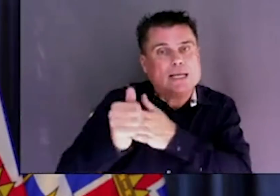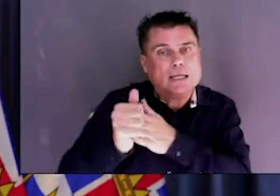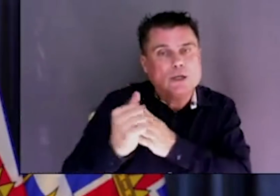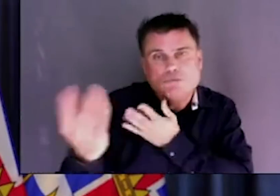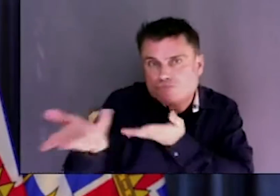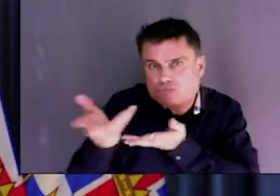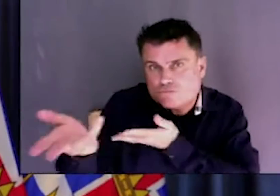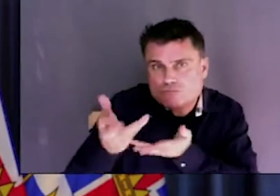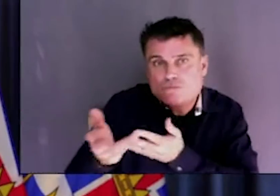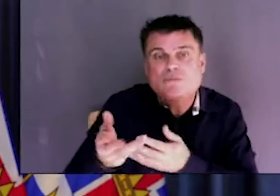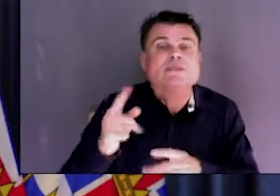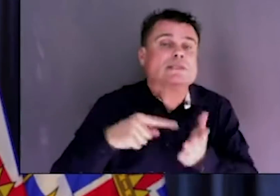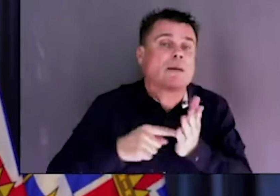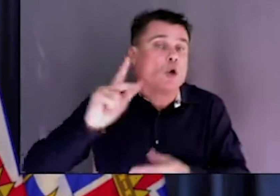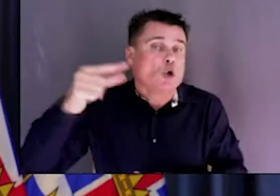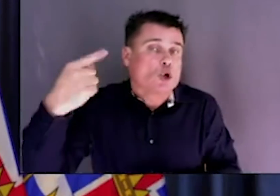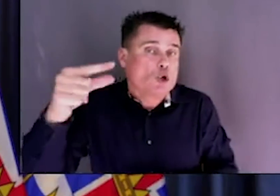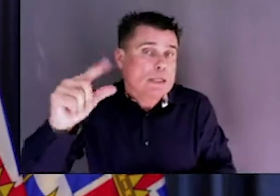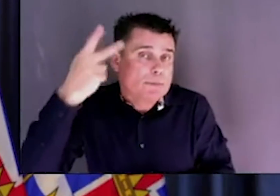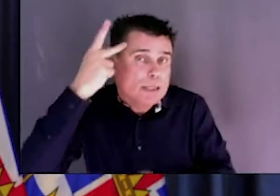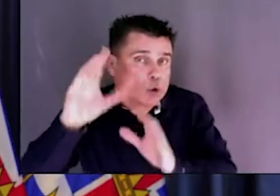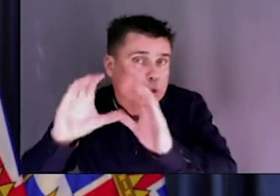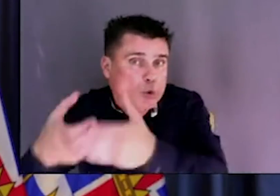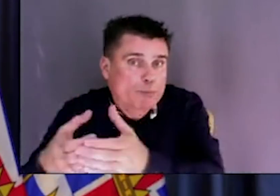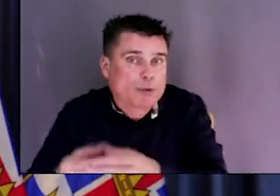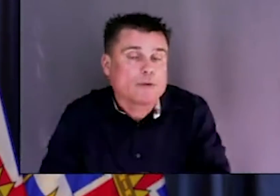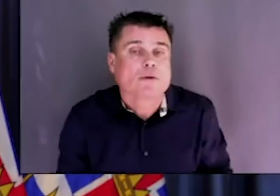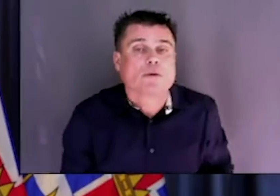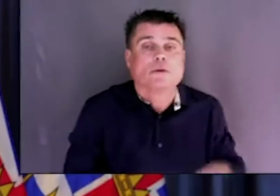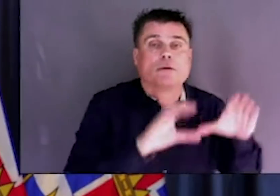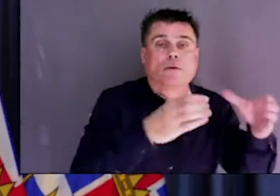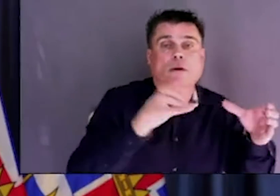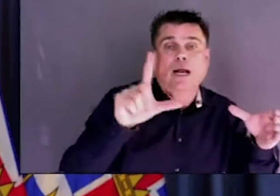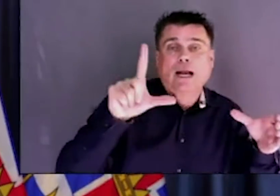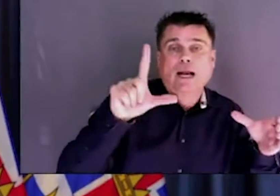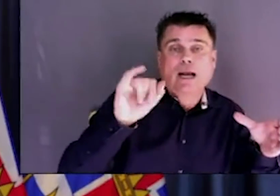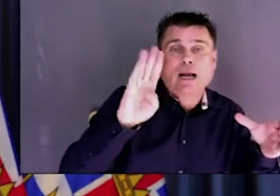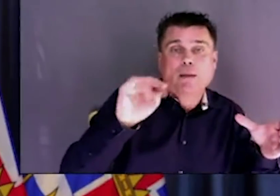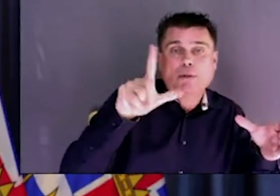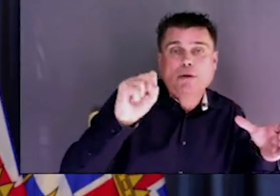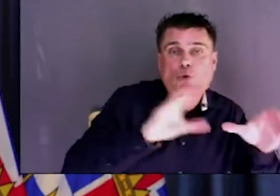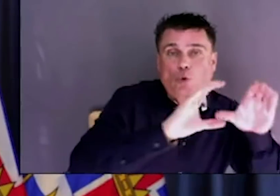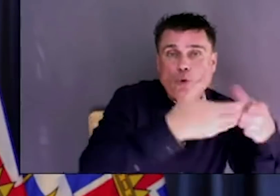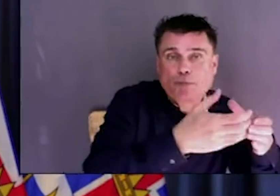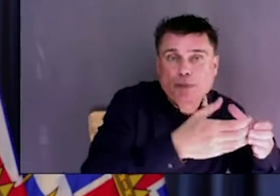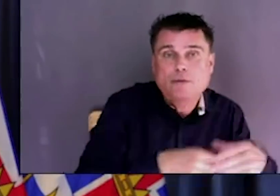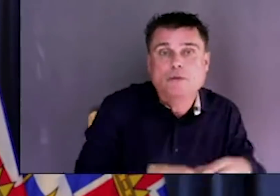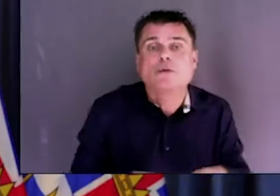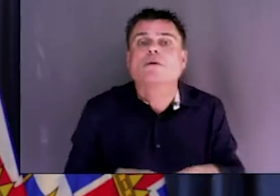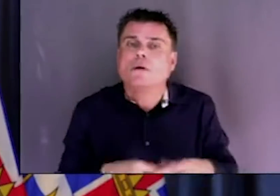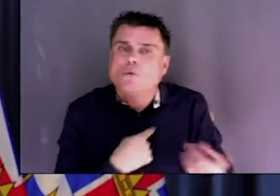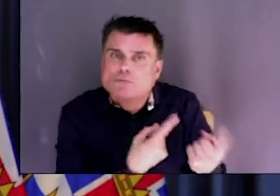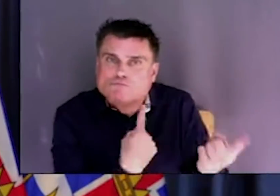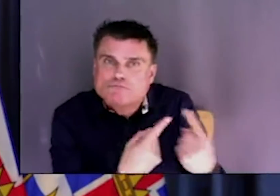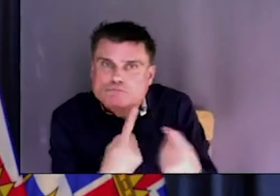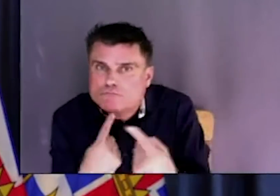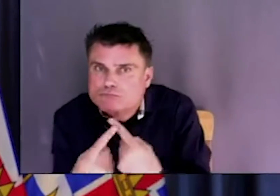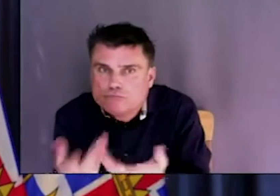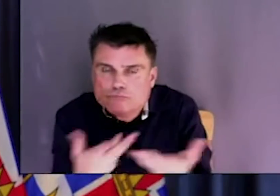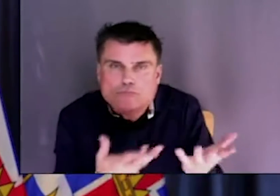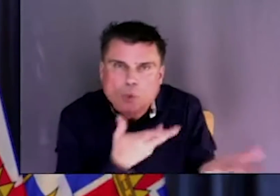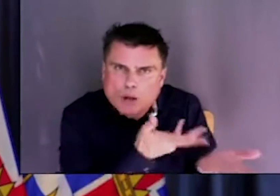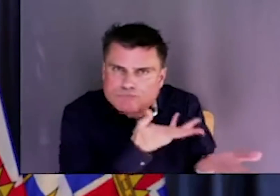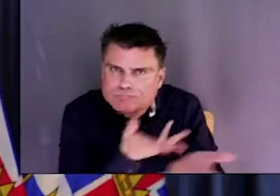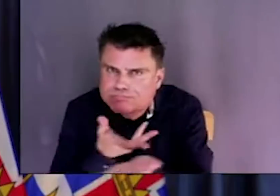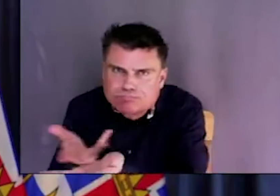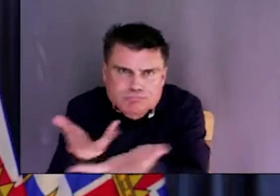prepare for next year and hopefully a much better year than 2020 has been. I don't think that there's a person in British Columbia